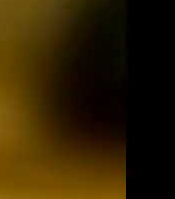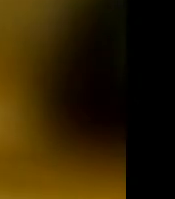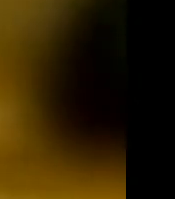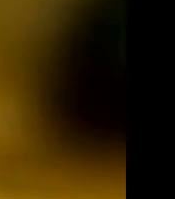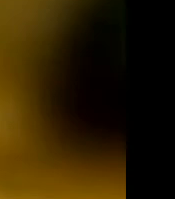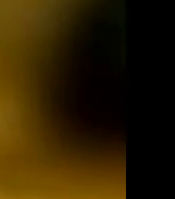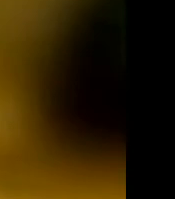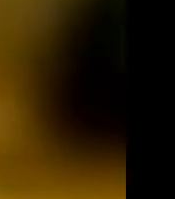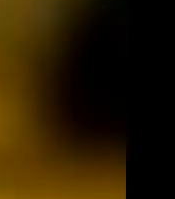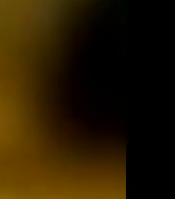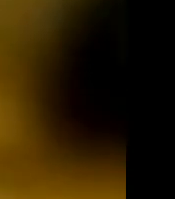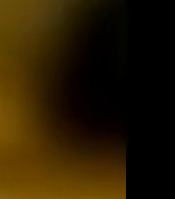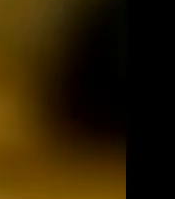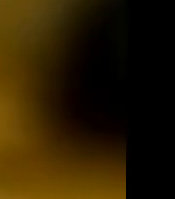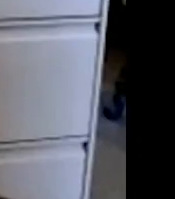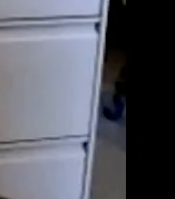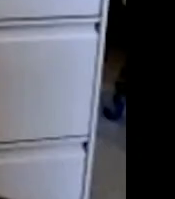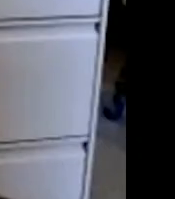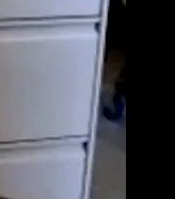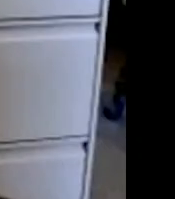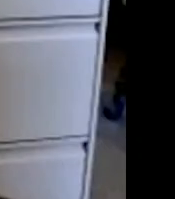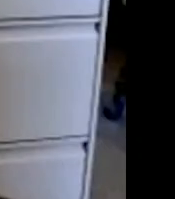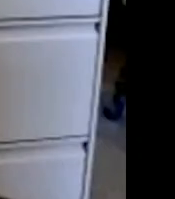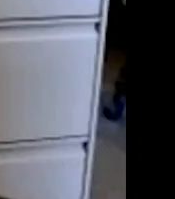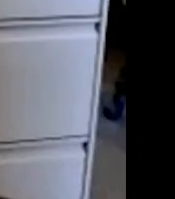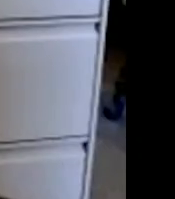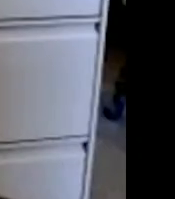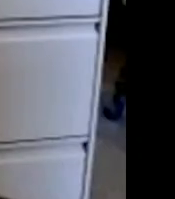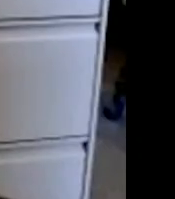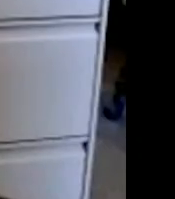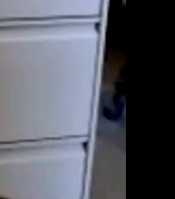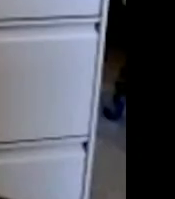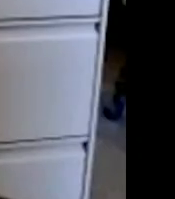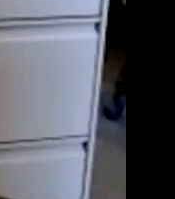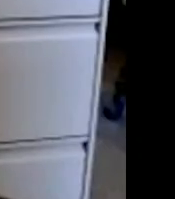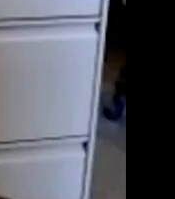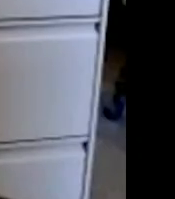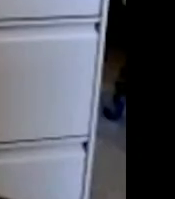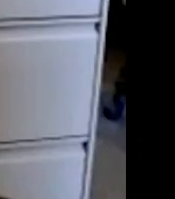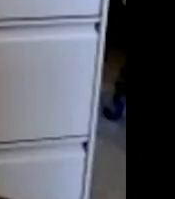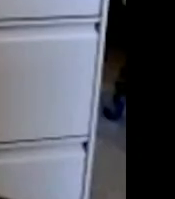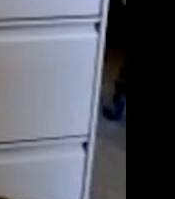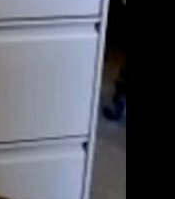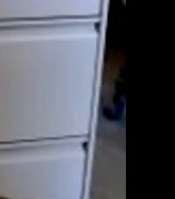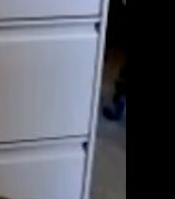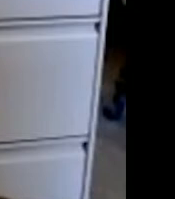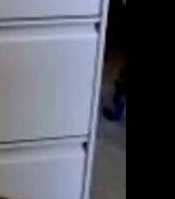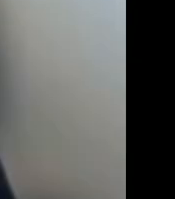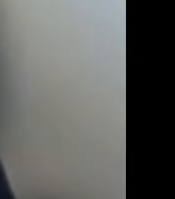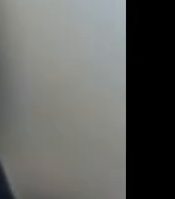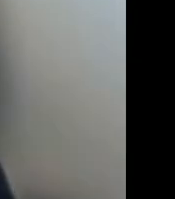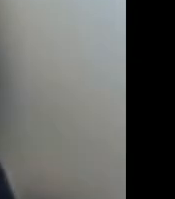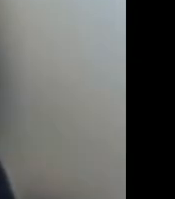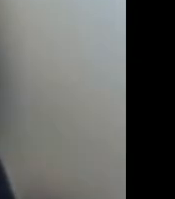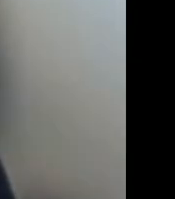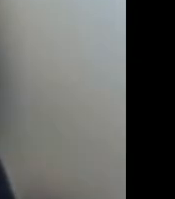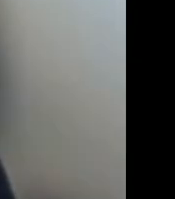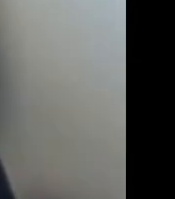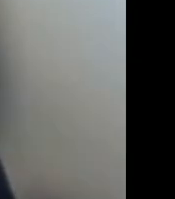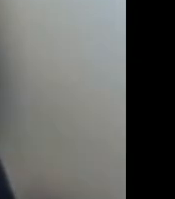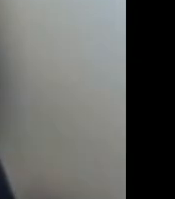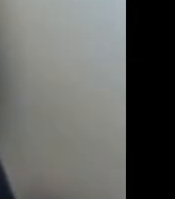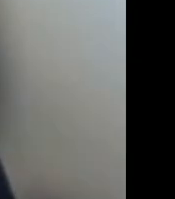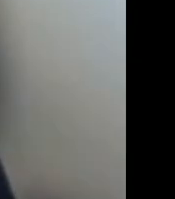an Enrollment Success Specialist. Hi, my name is Morgan Couture, Enrollment Success Specialist. Hi, my name